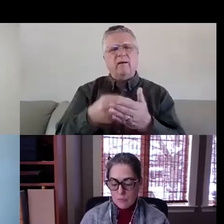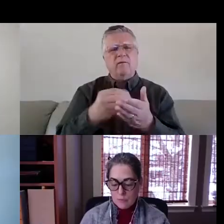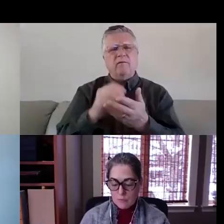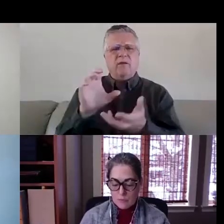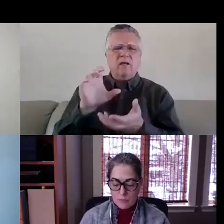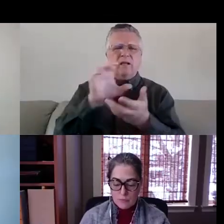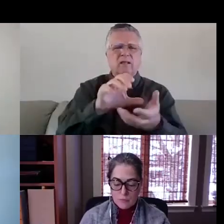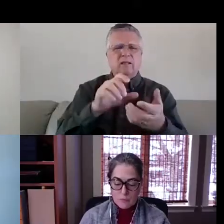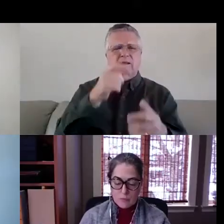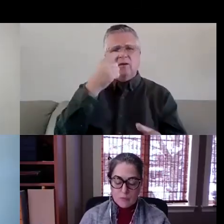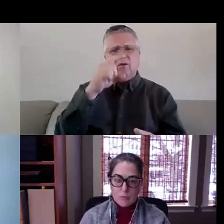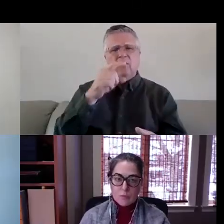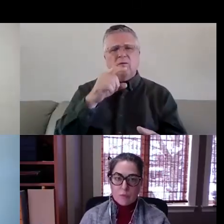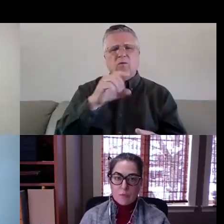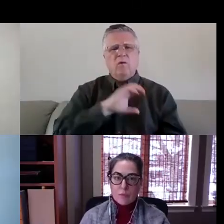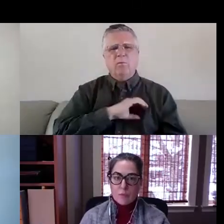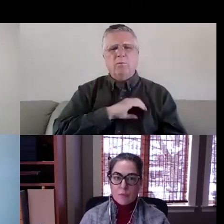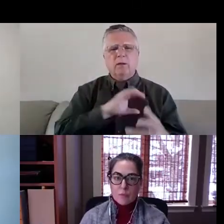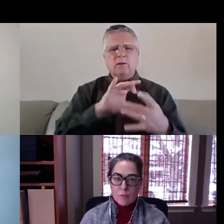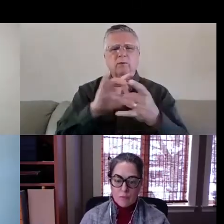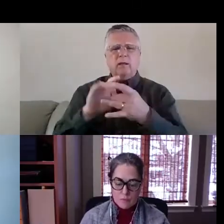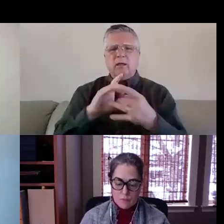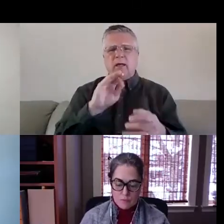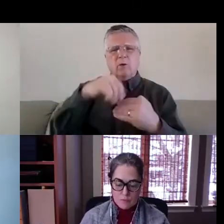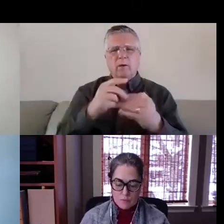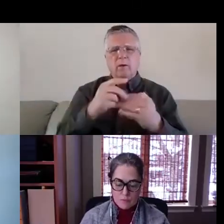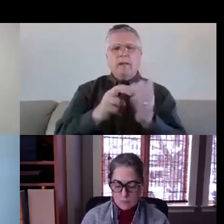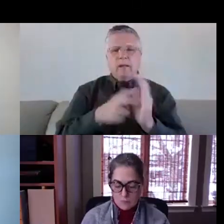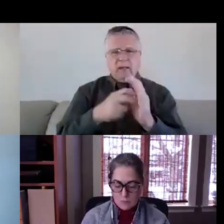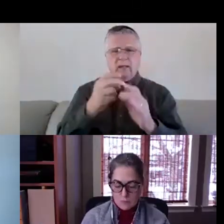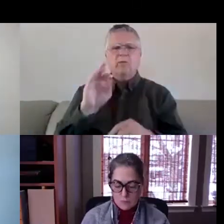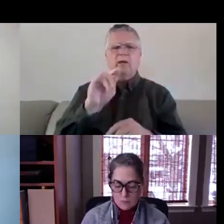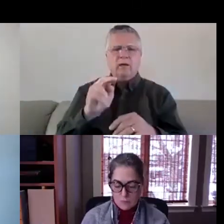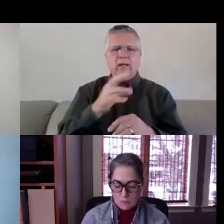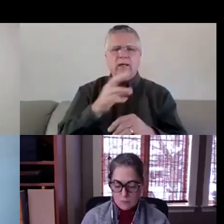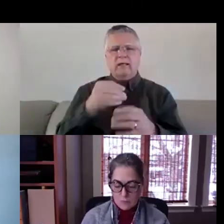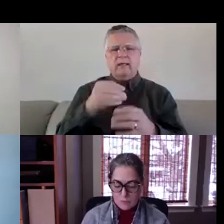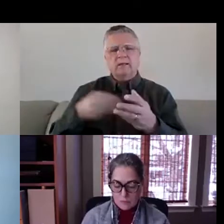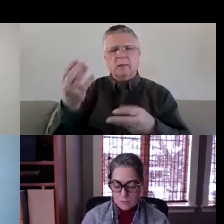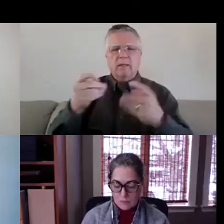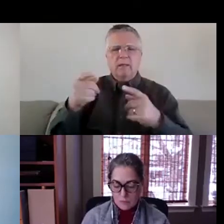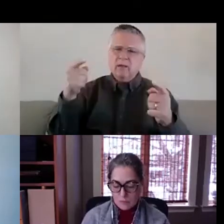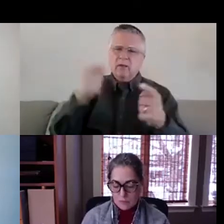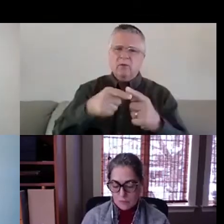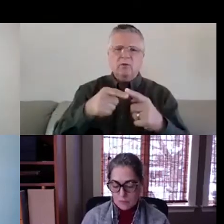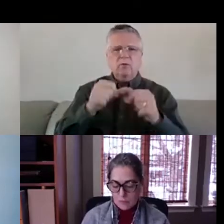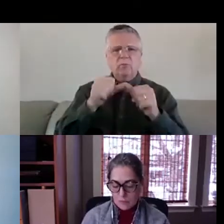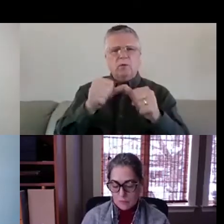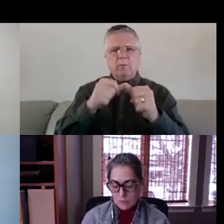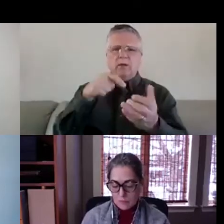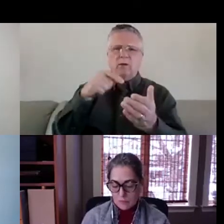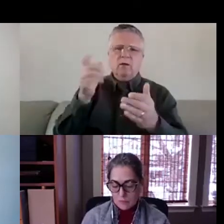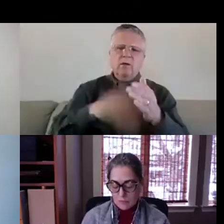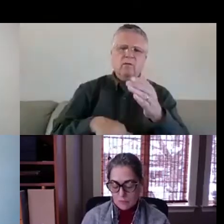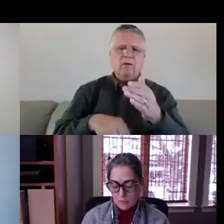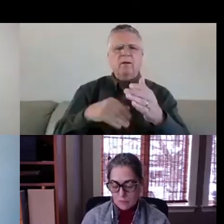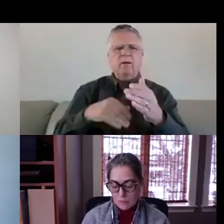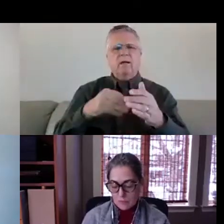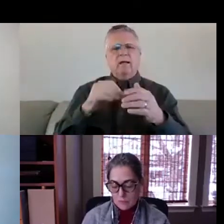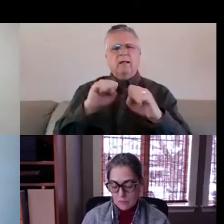capital projects, including that relocation, and spend that towards permanently affordable social